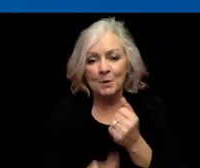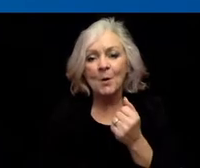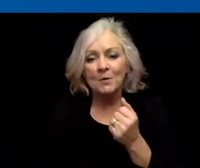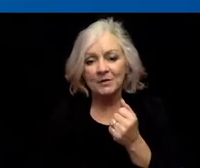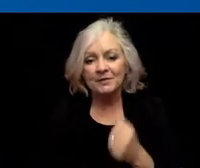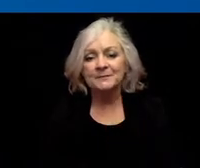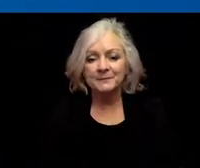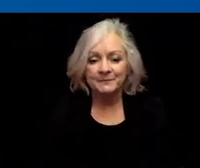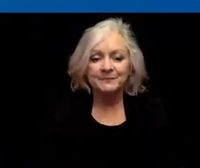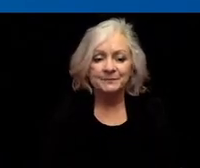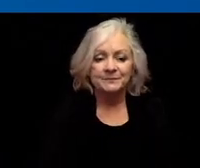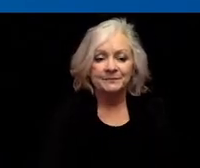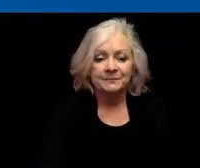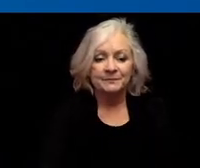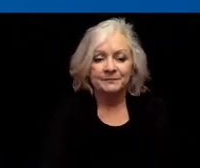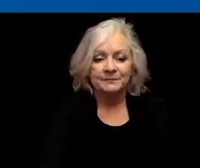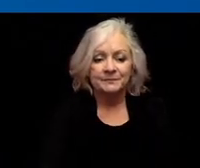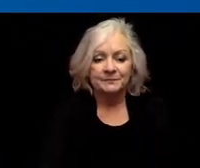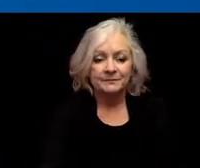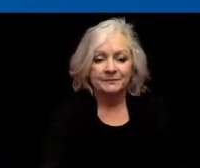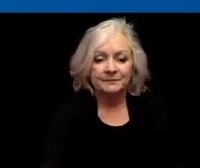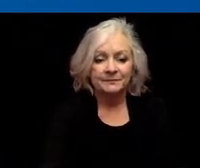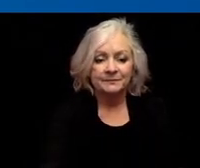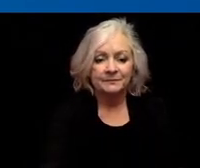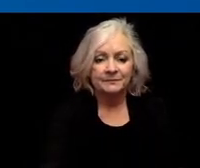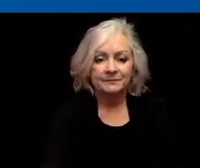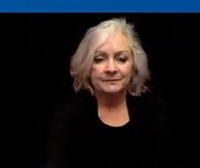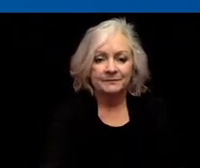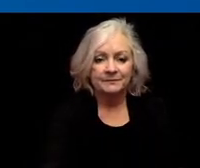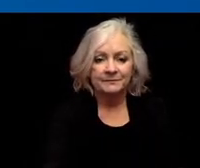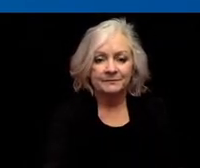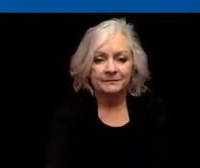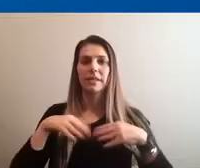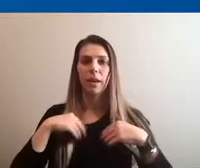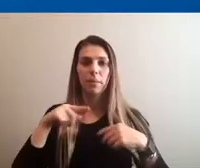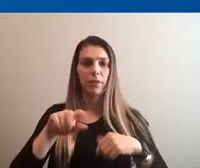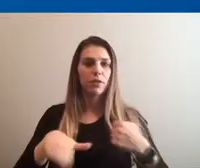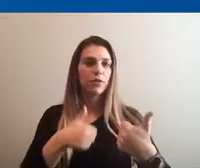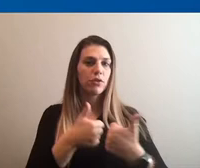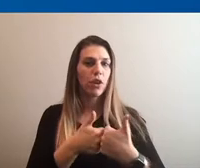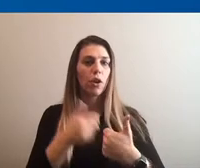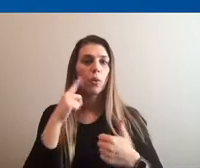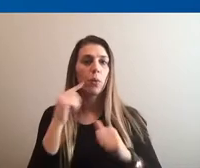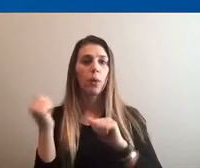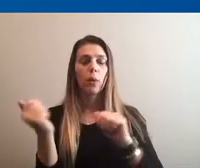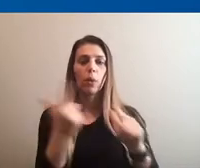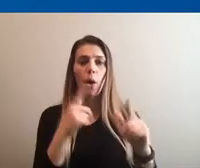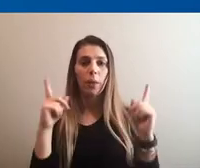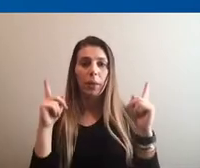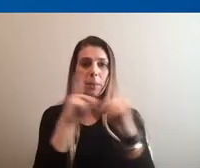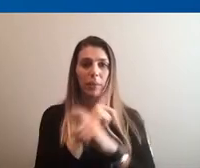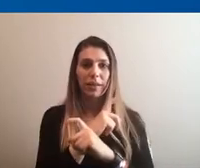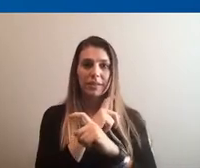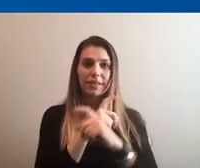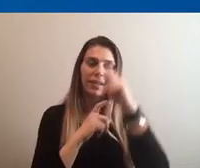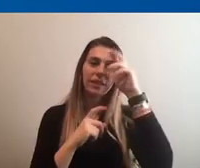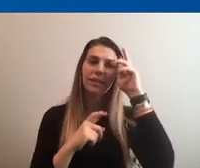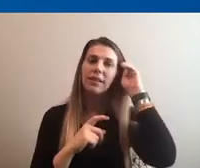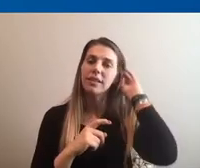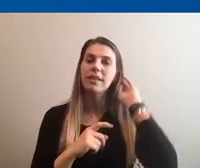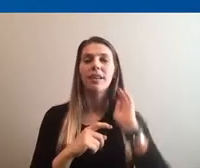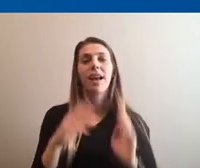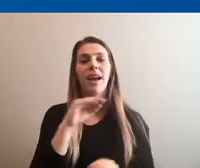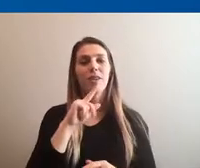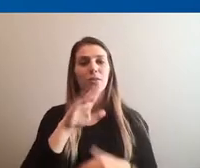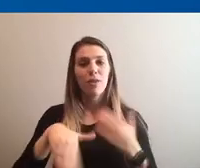us and for helping us accept this challenge for with all the complexity and all